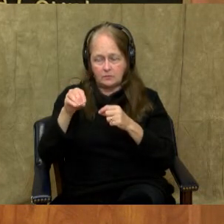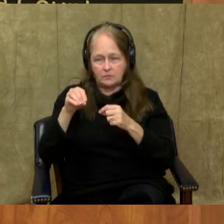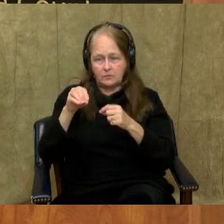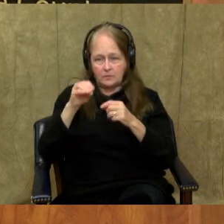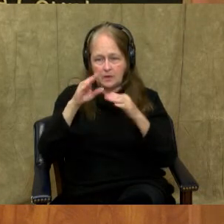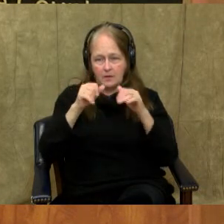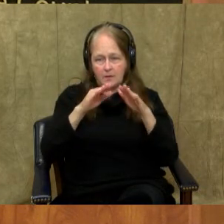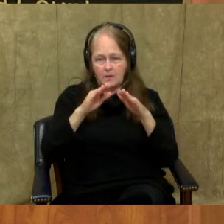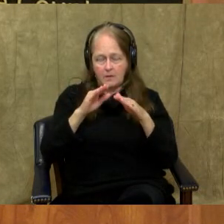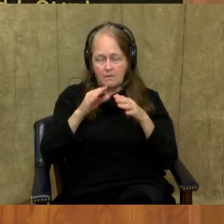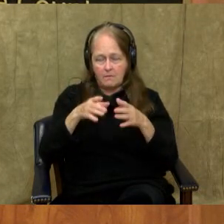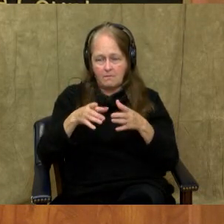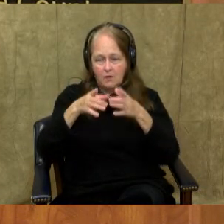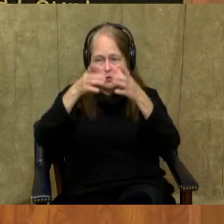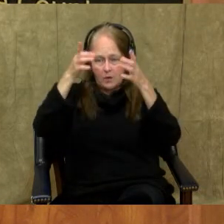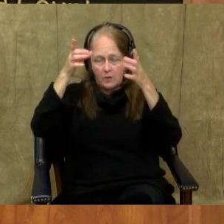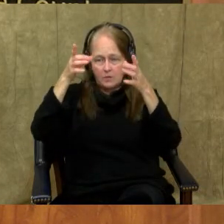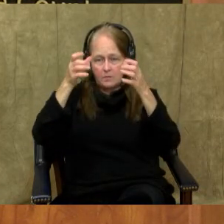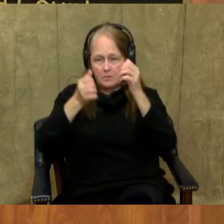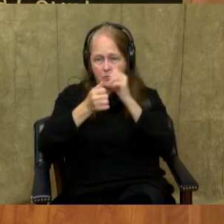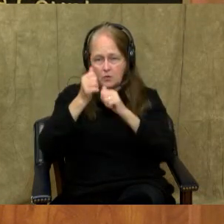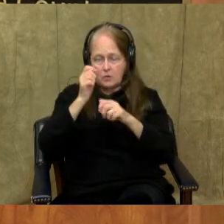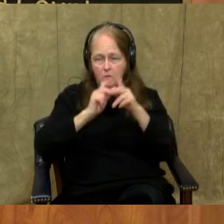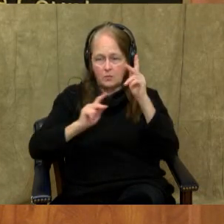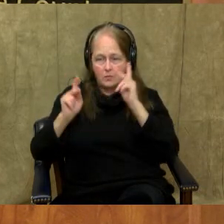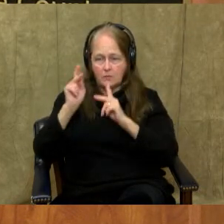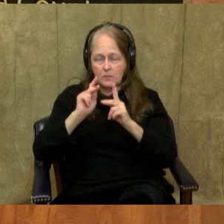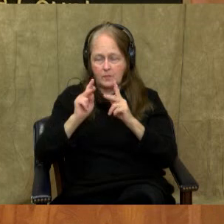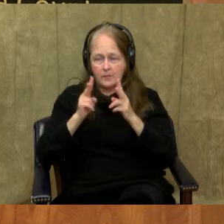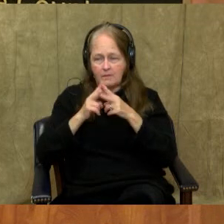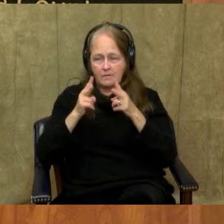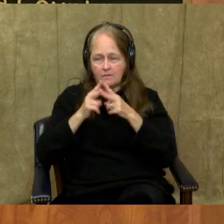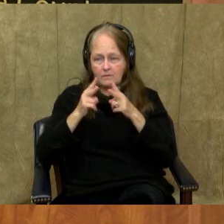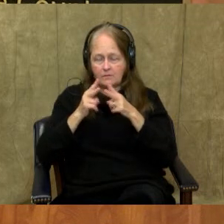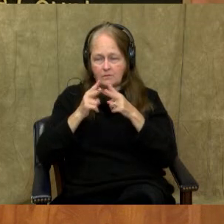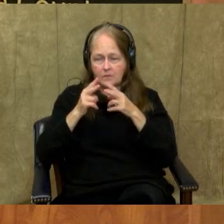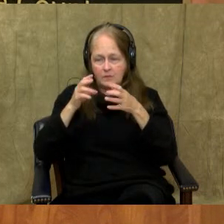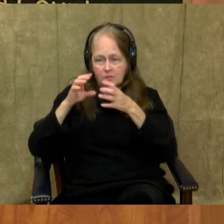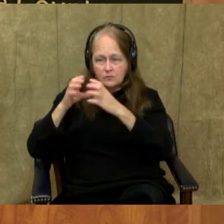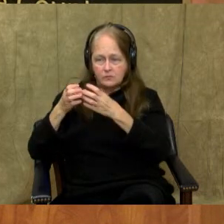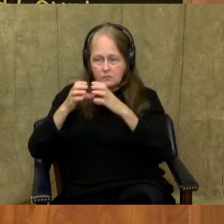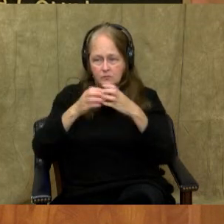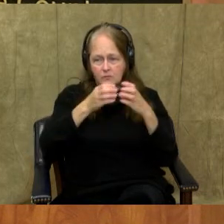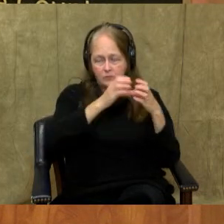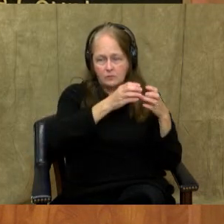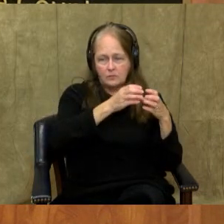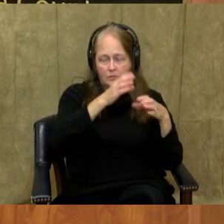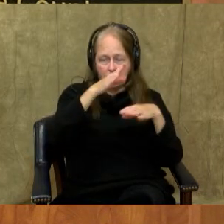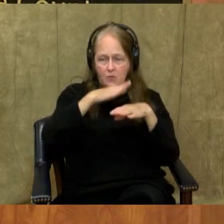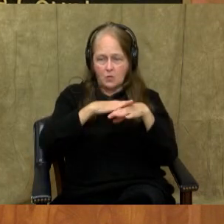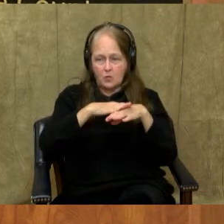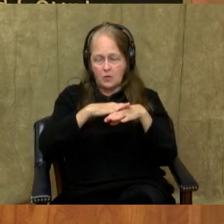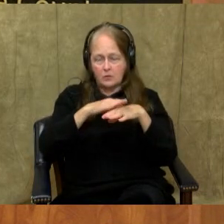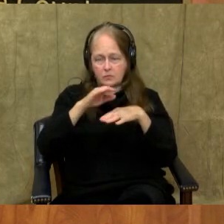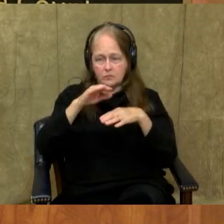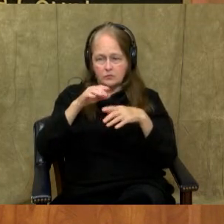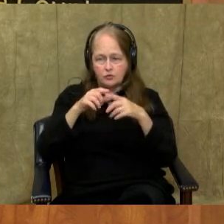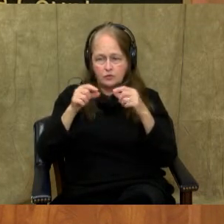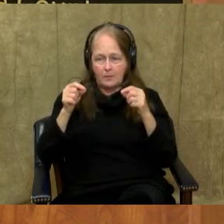mountainous, volcanic terrain, so most of the people are very much clustered together in close quarters on the plains of